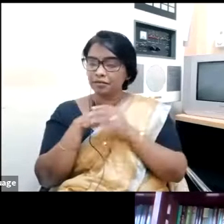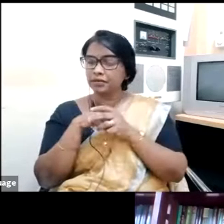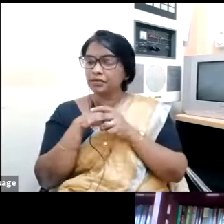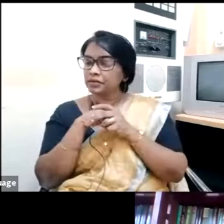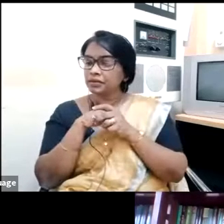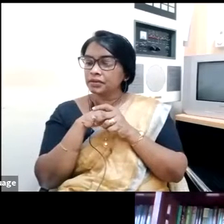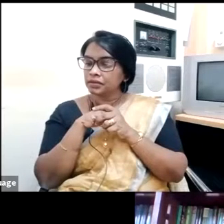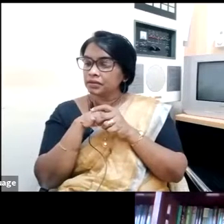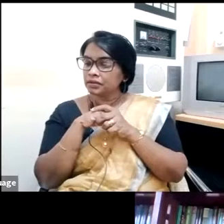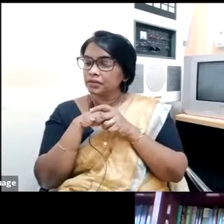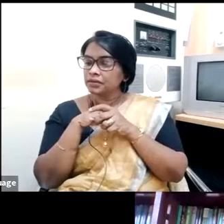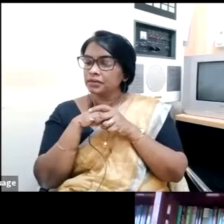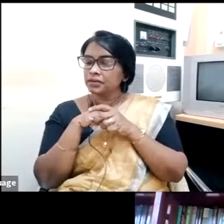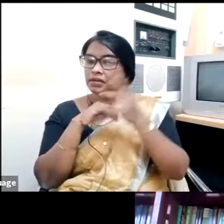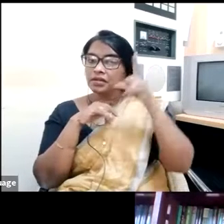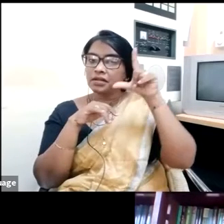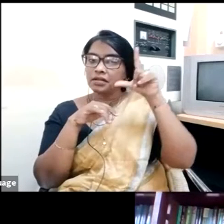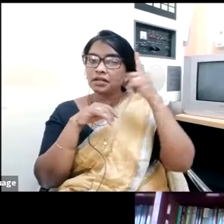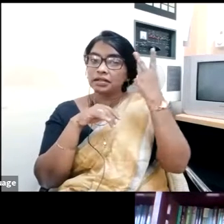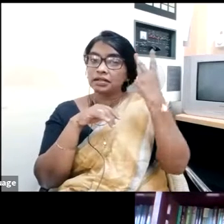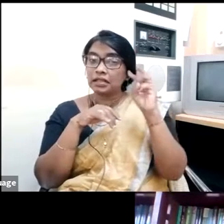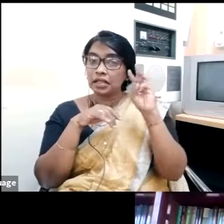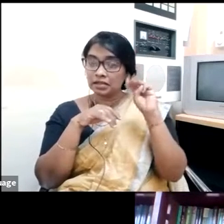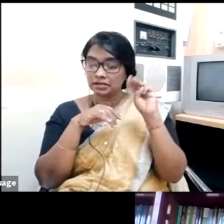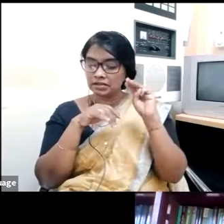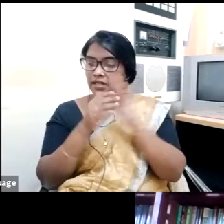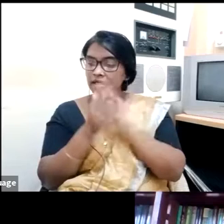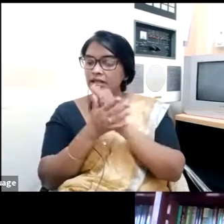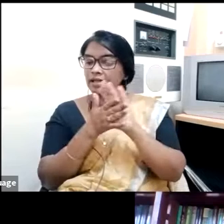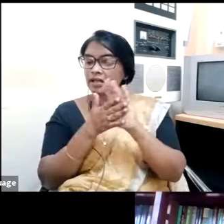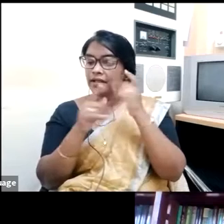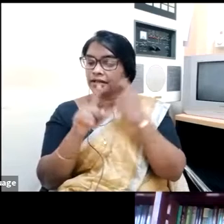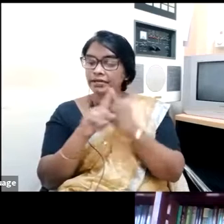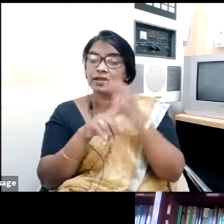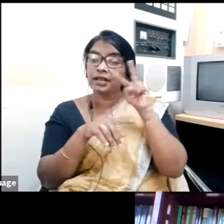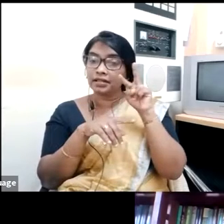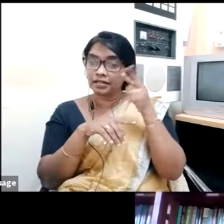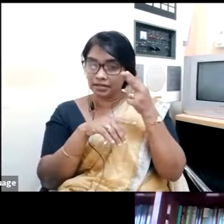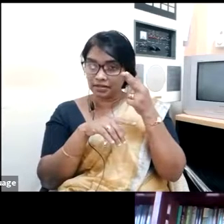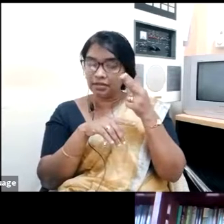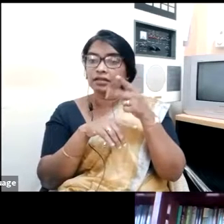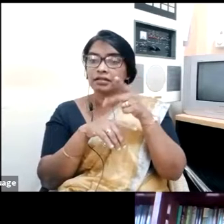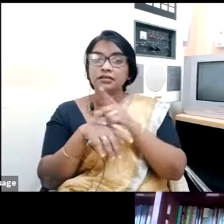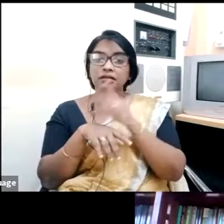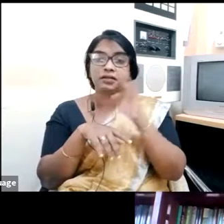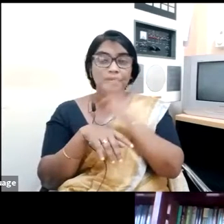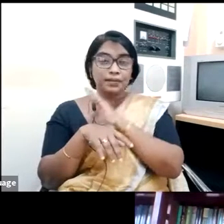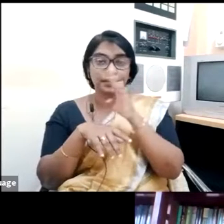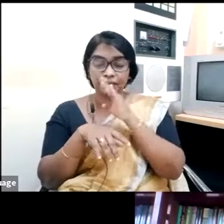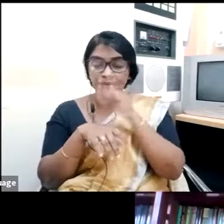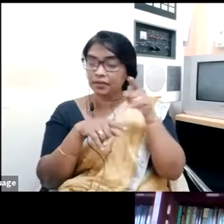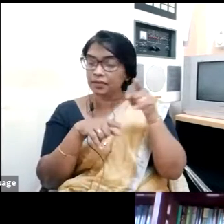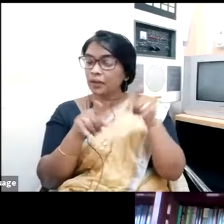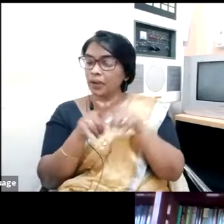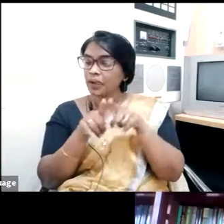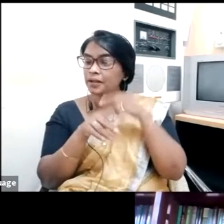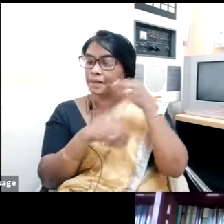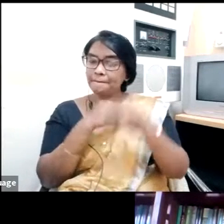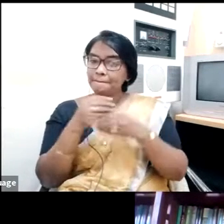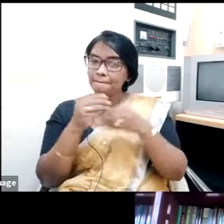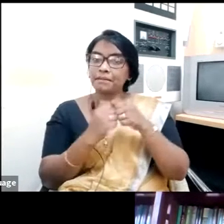of biomass to use for our usage. In regard to